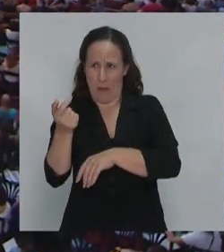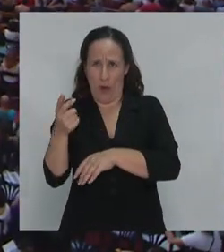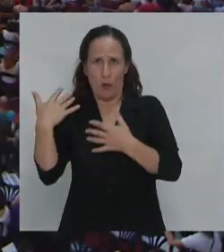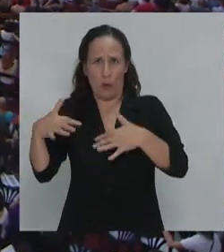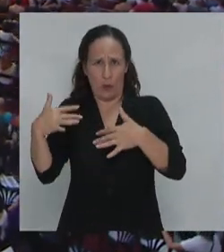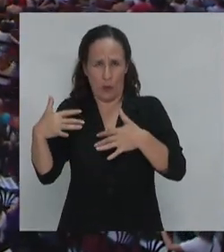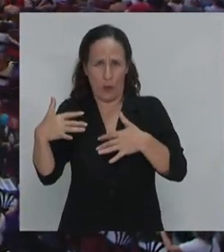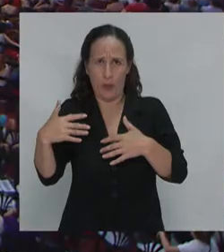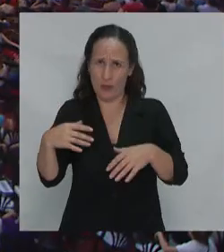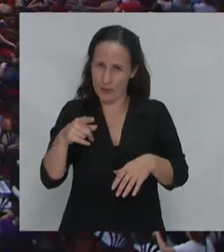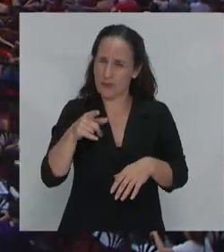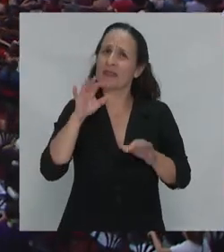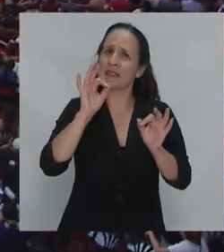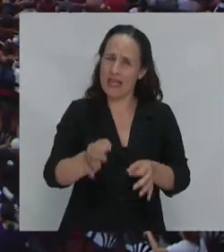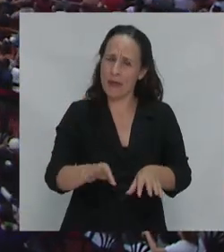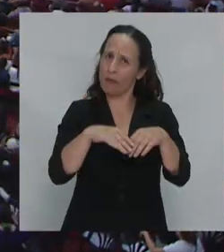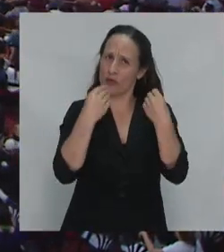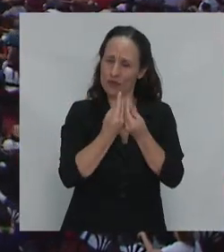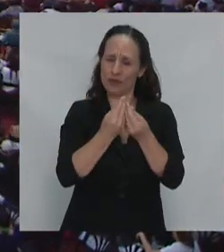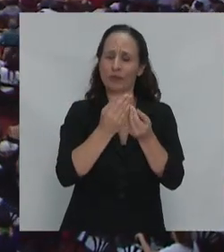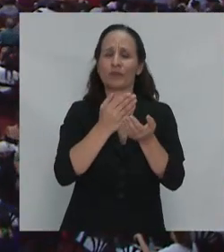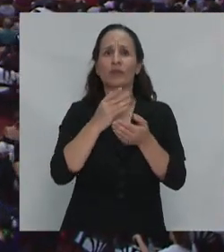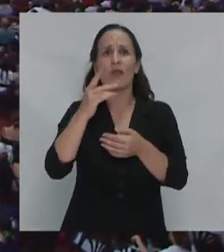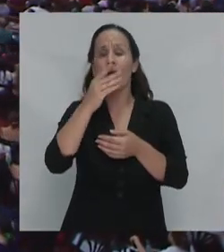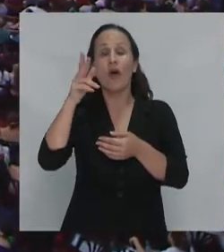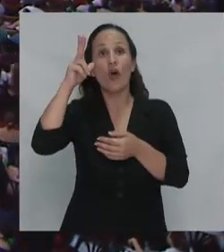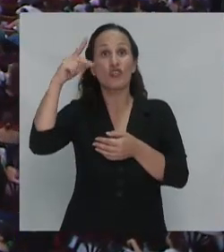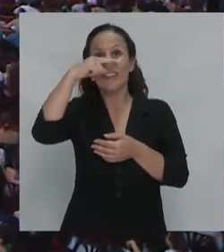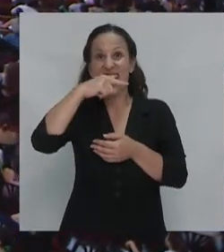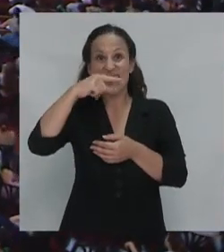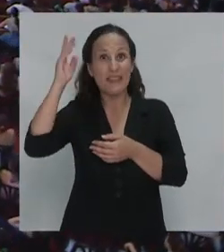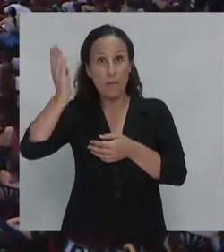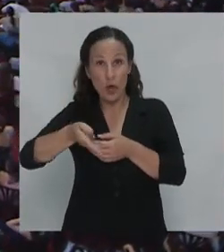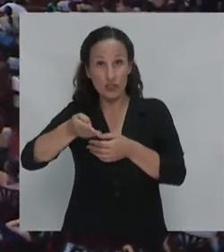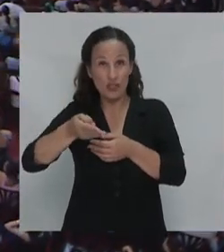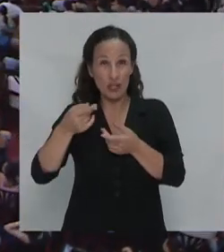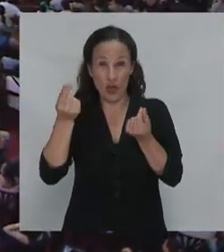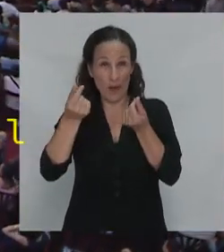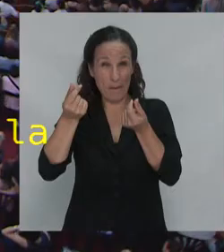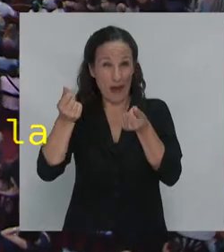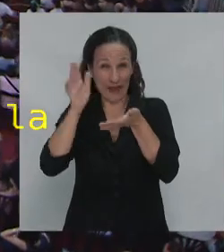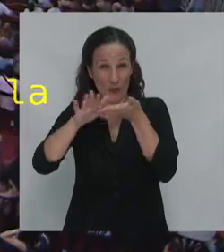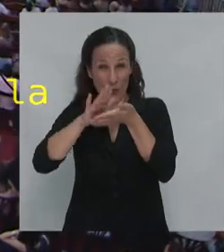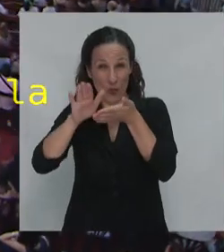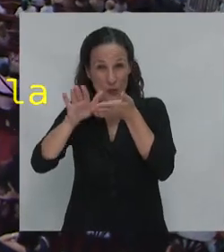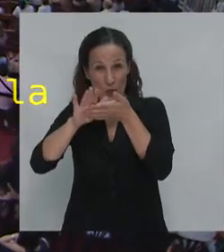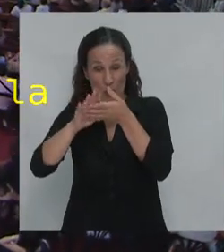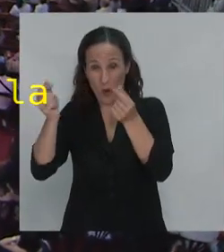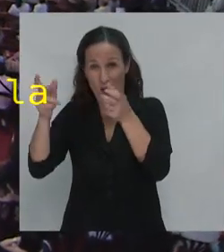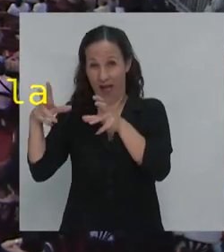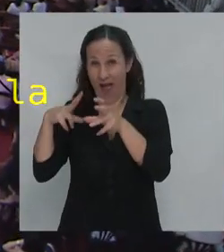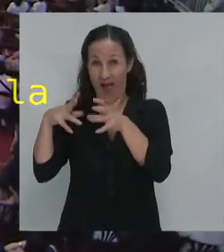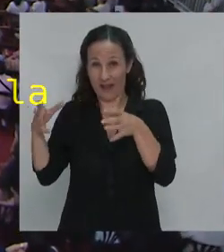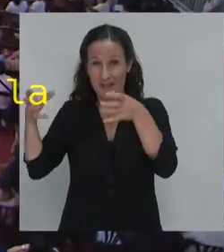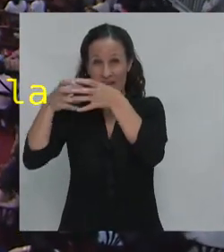87% of all new wealth created was captured by 1% at